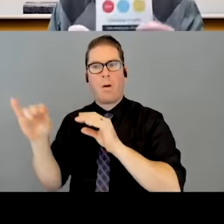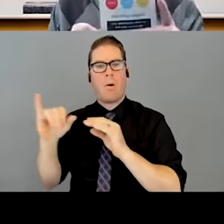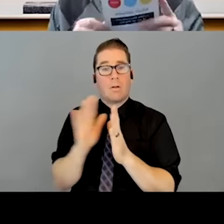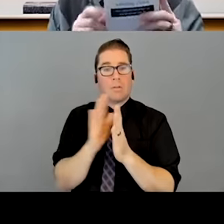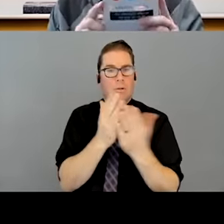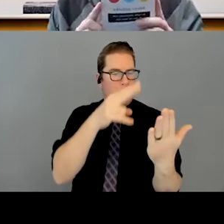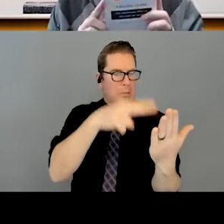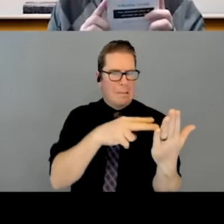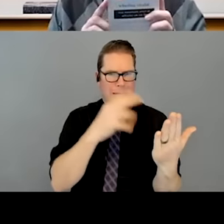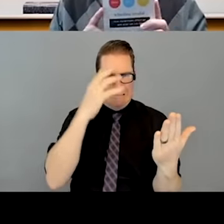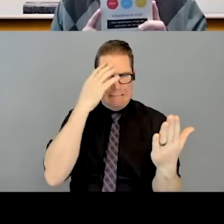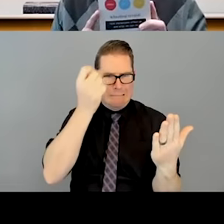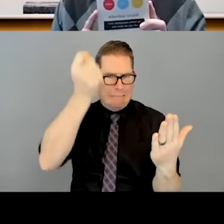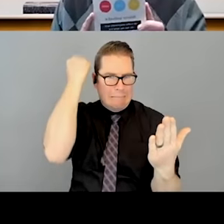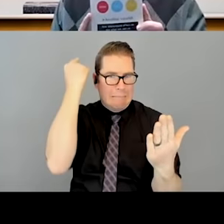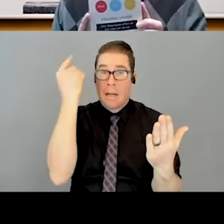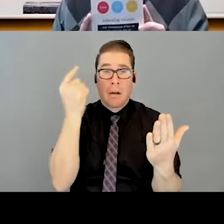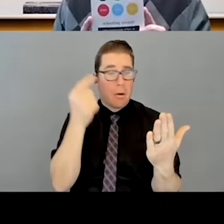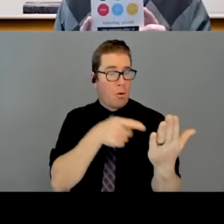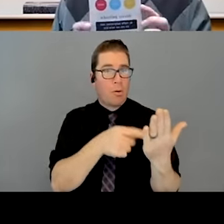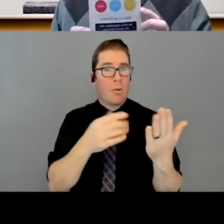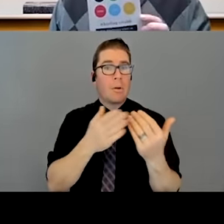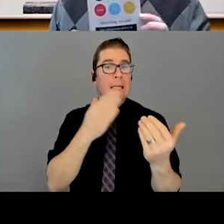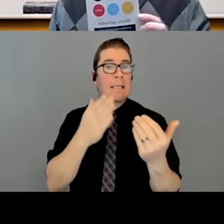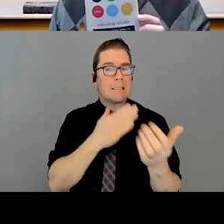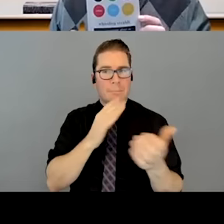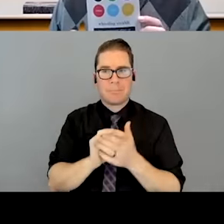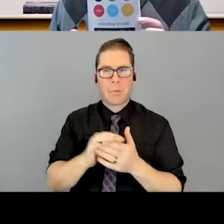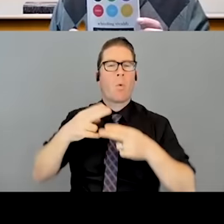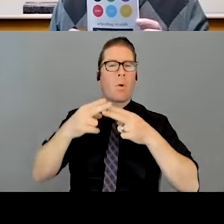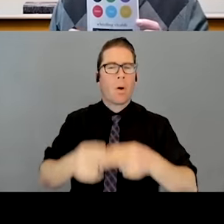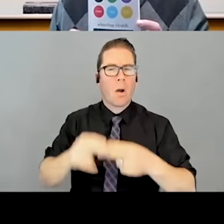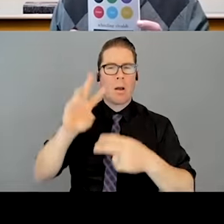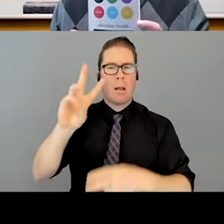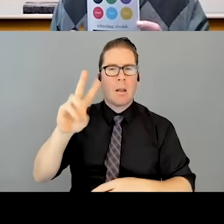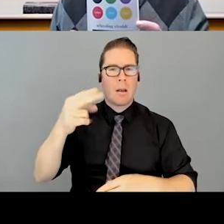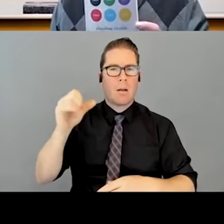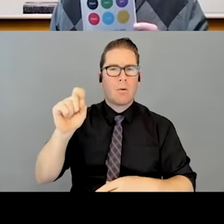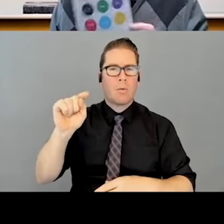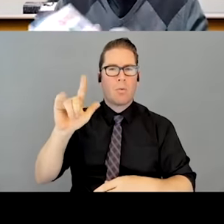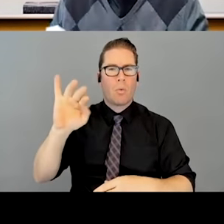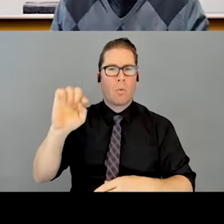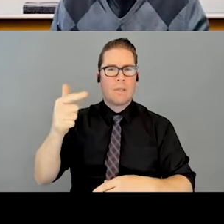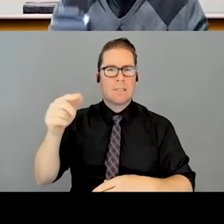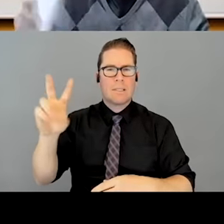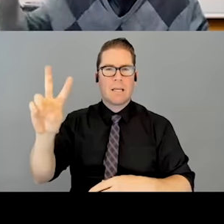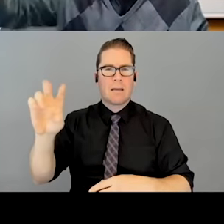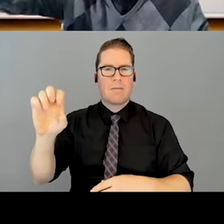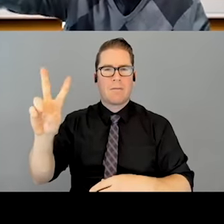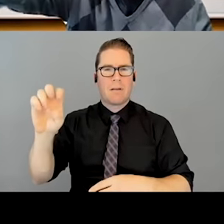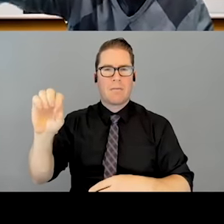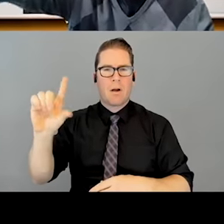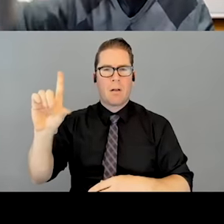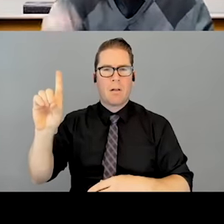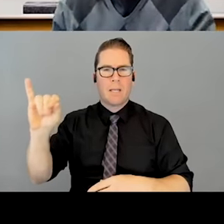if you have an opportunity, Whistling Vivaldi by Dr. Claude Steele. It's a fabulous